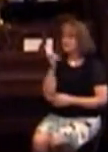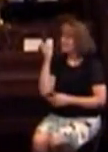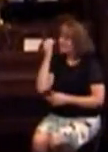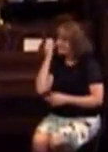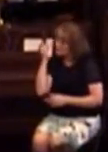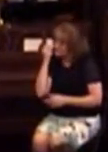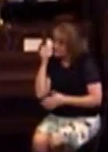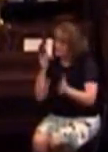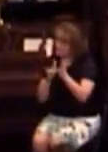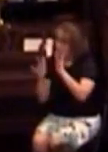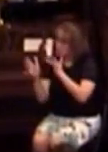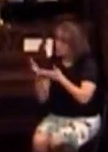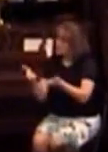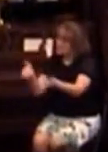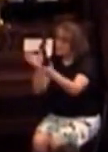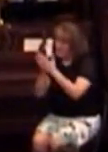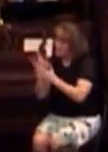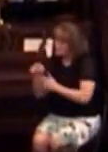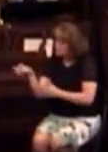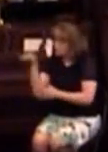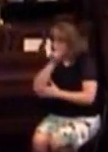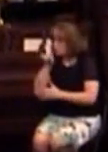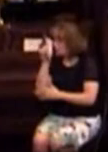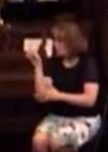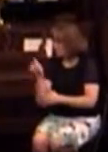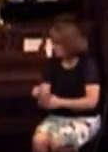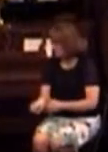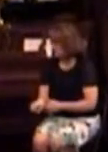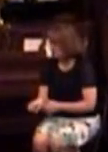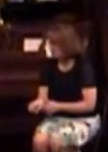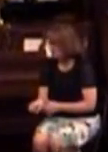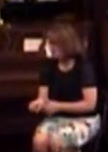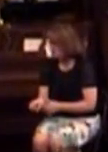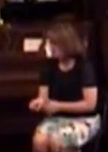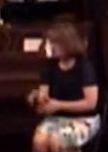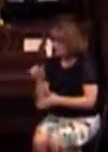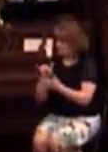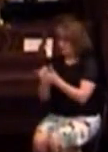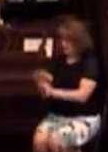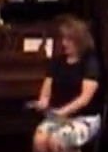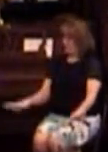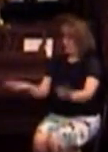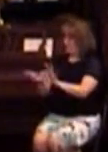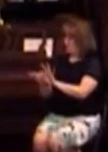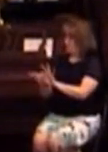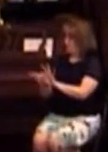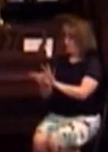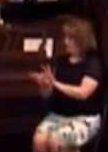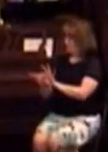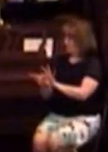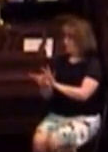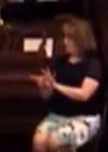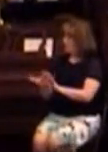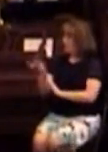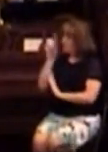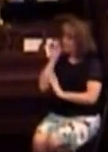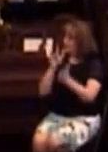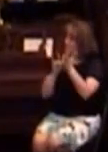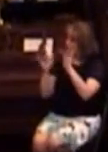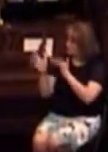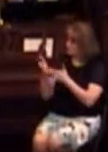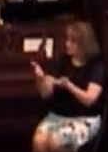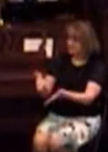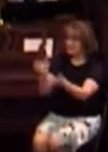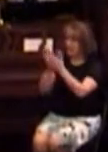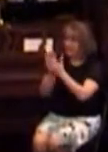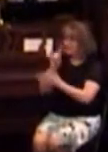sermon, I'm just arguing the fact that if this is a question that Jesus asked, because it's Jesus asking the question, and because he's asking the question not